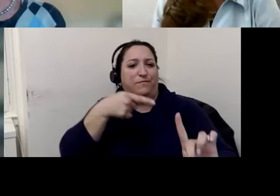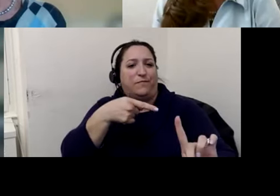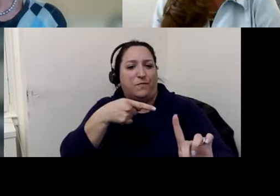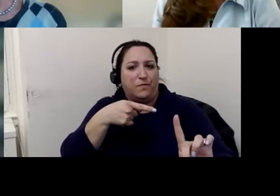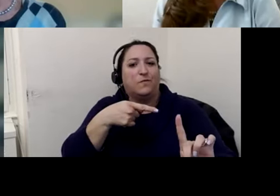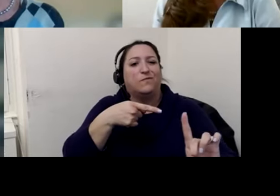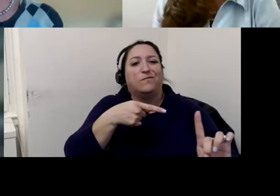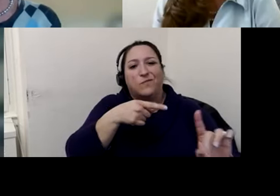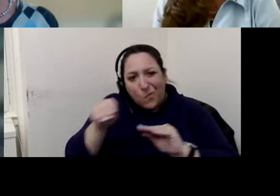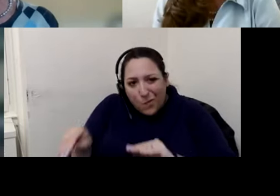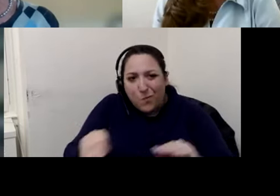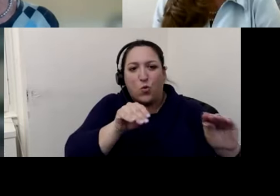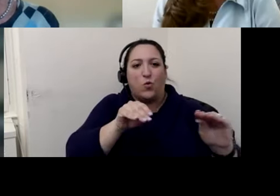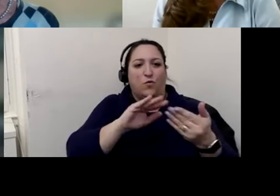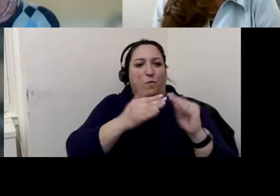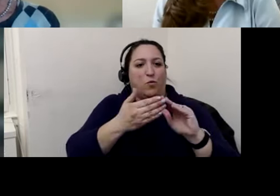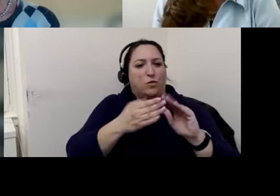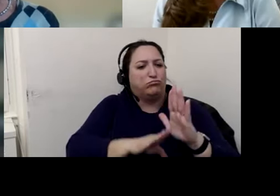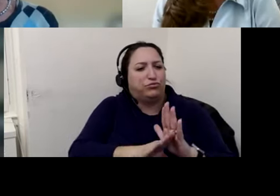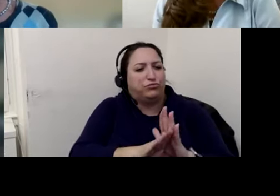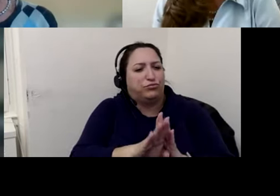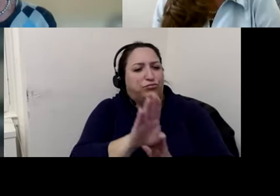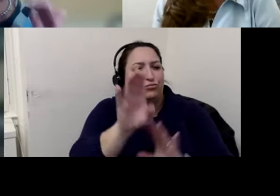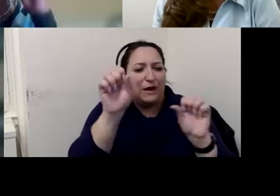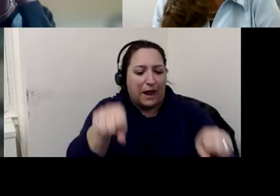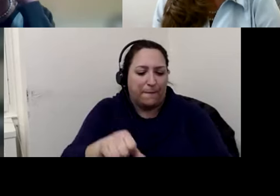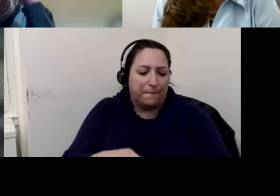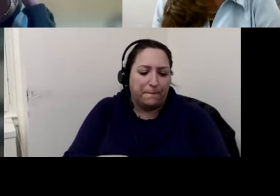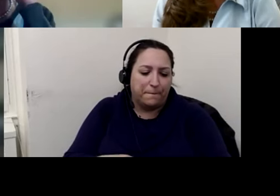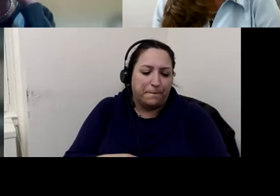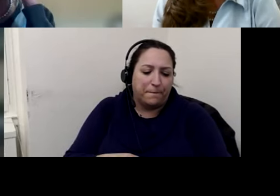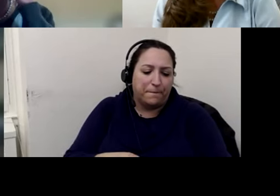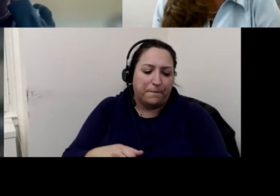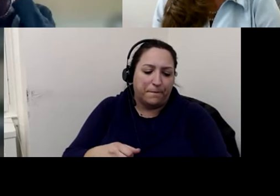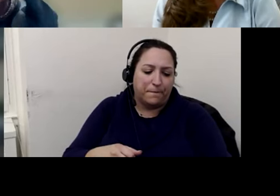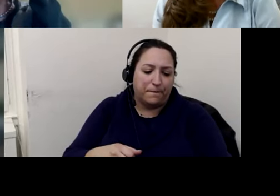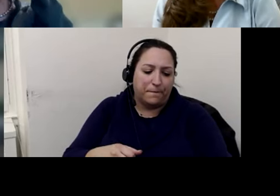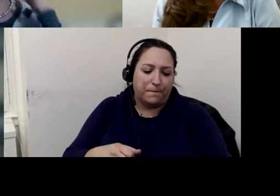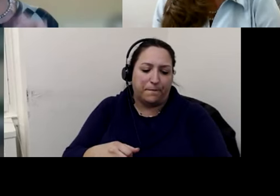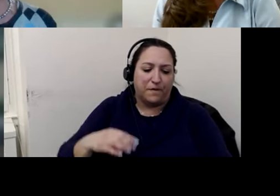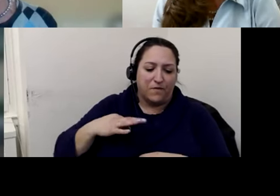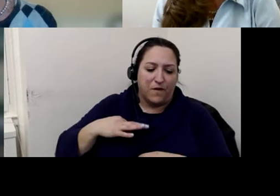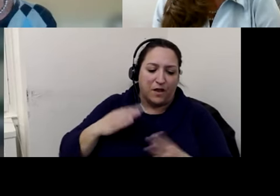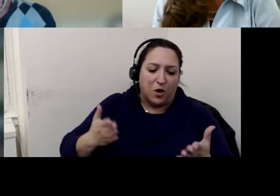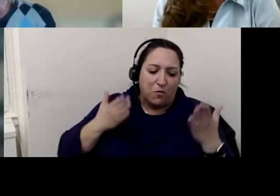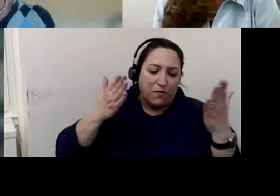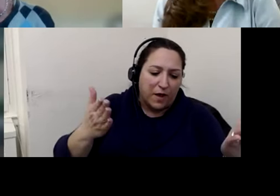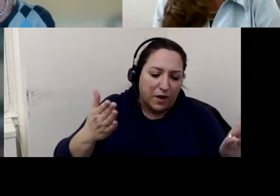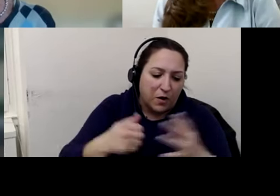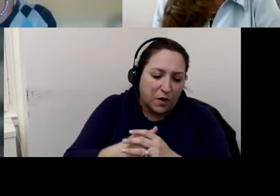to the community where they could flourish. The voluntary providers and the state,